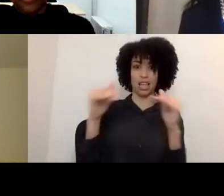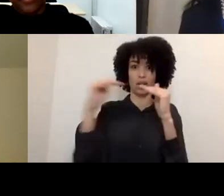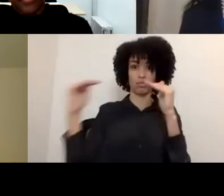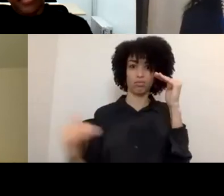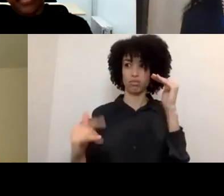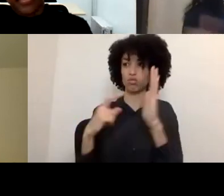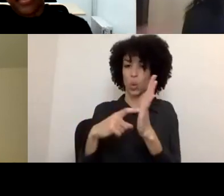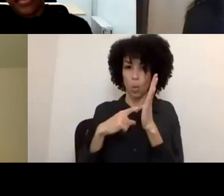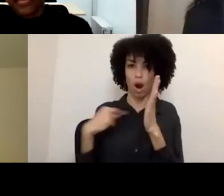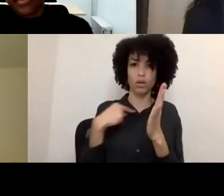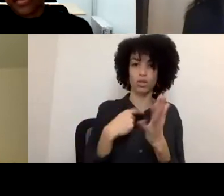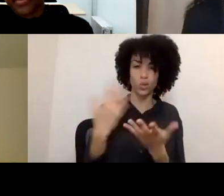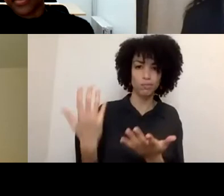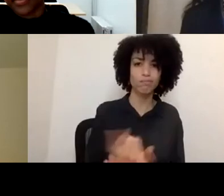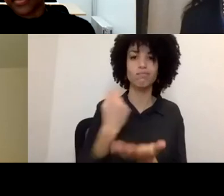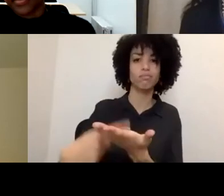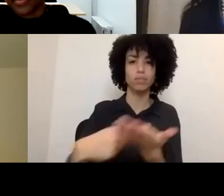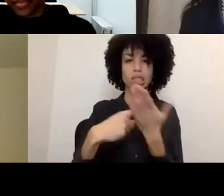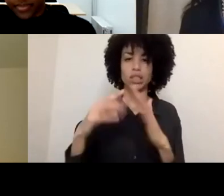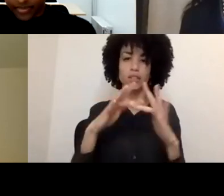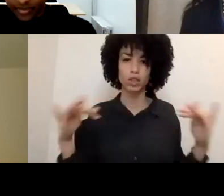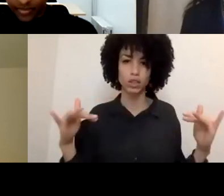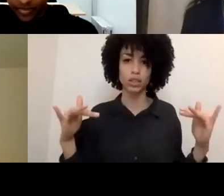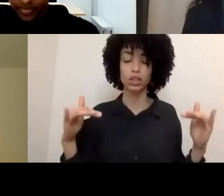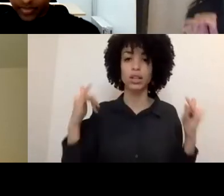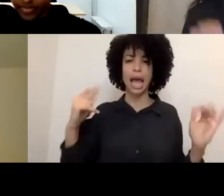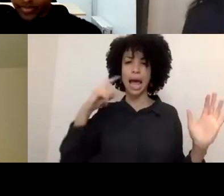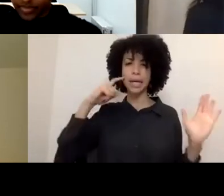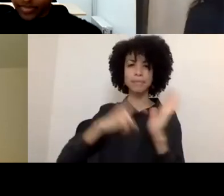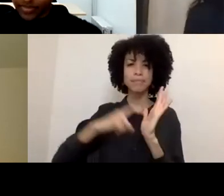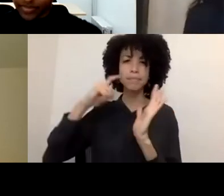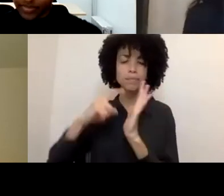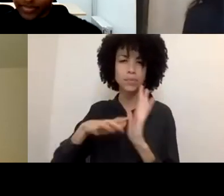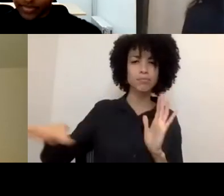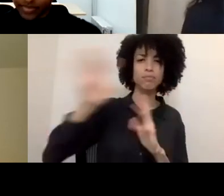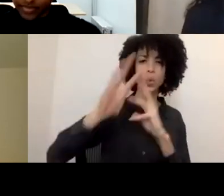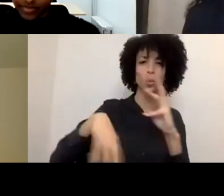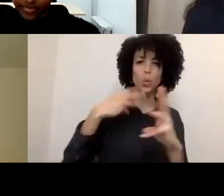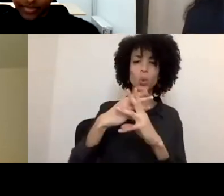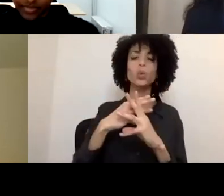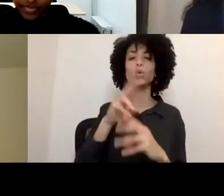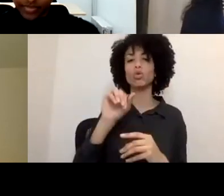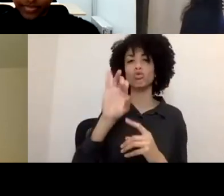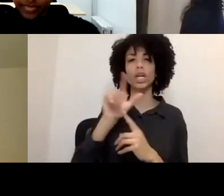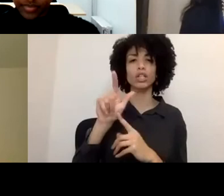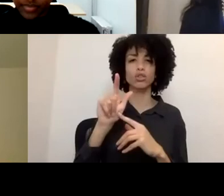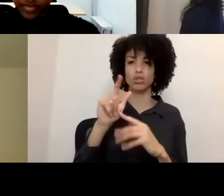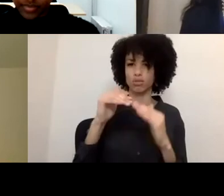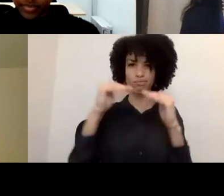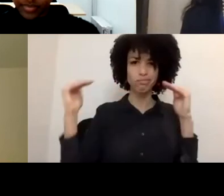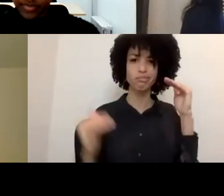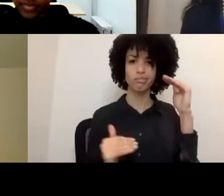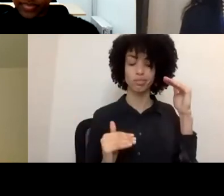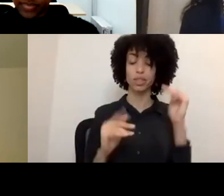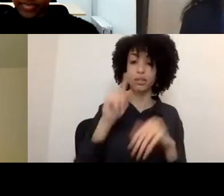US and indeed around the globe, we are witnessing a vast and widening racial wealth gap. And we're seeing Black, Indigenous, and people